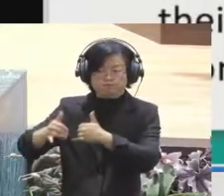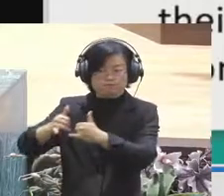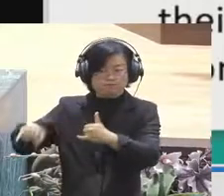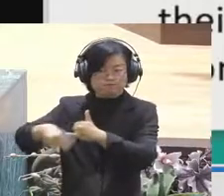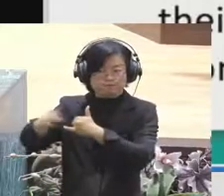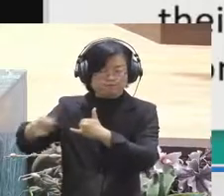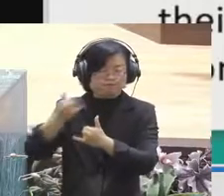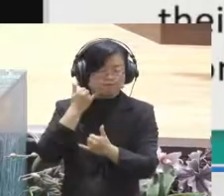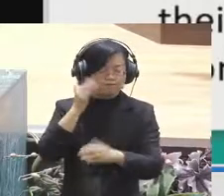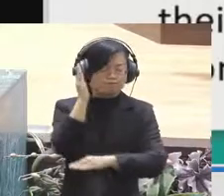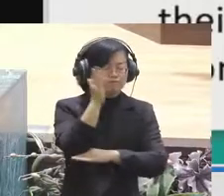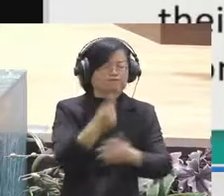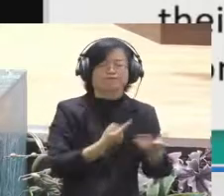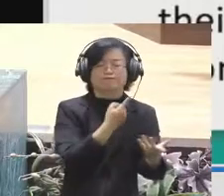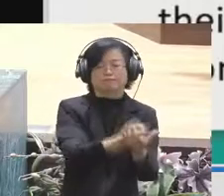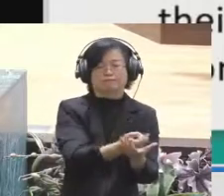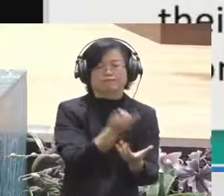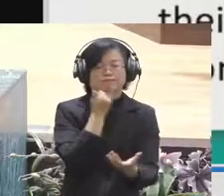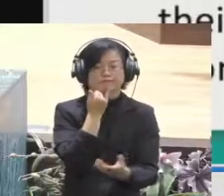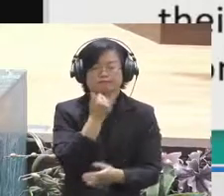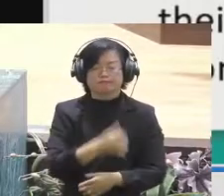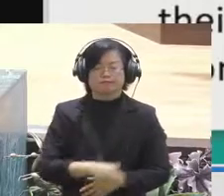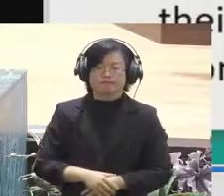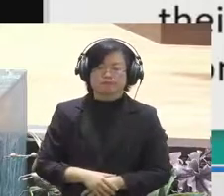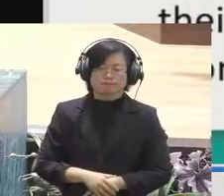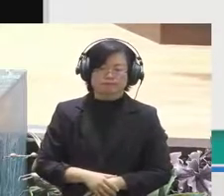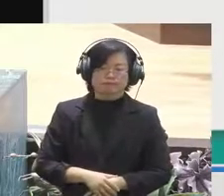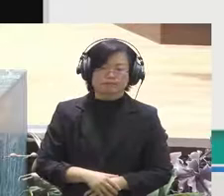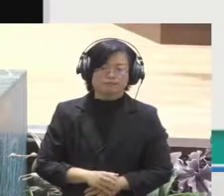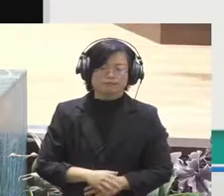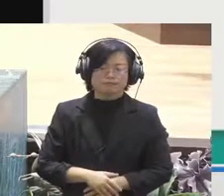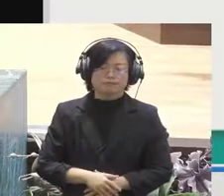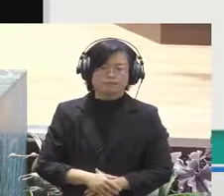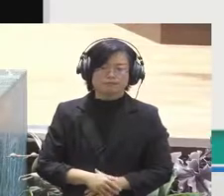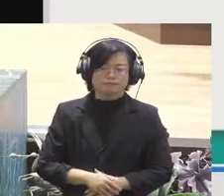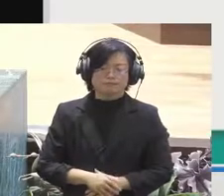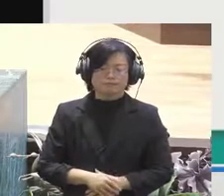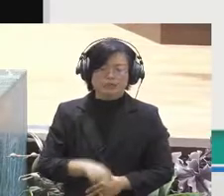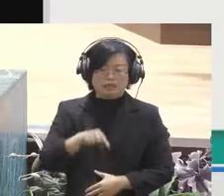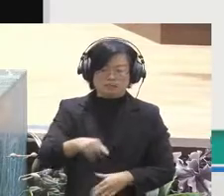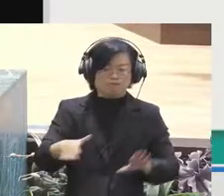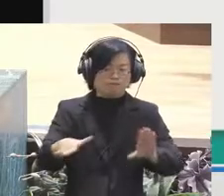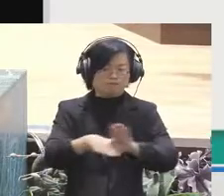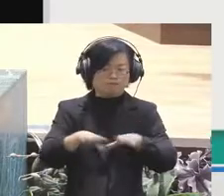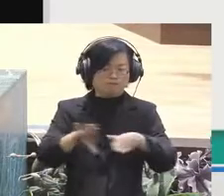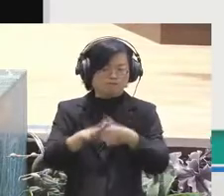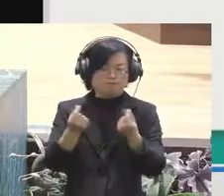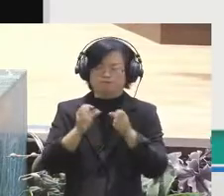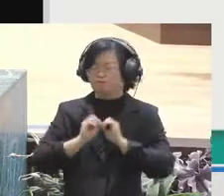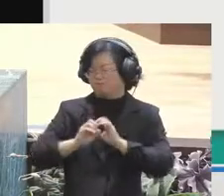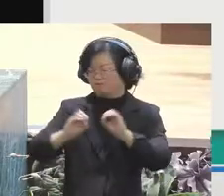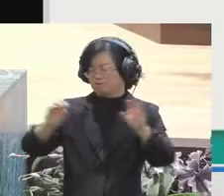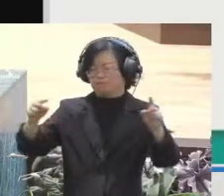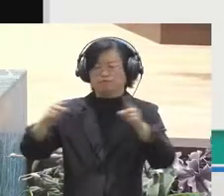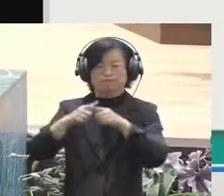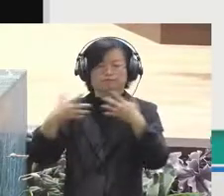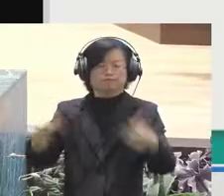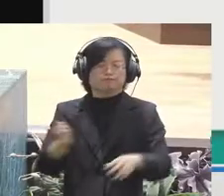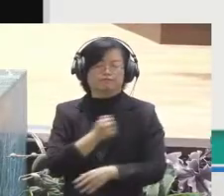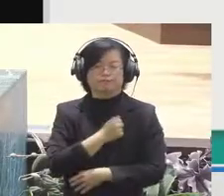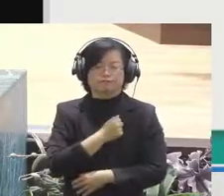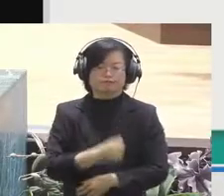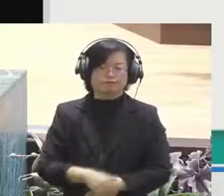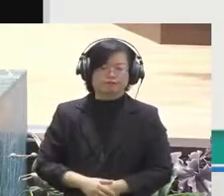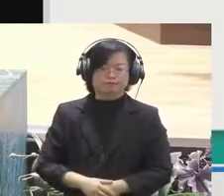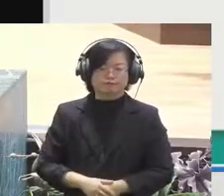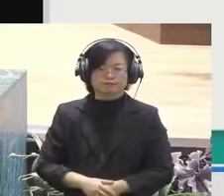the open government is one of the key outcome of this open government strategy. The vision of the strategy, the agent of this intervention